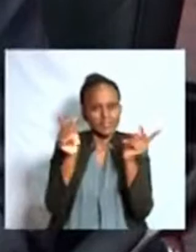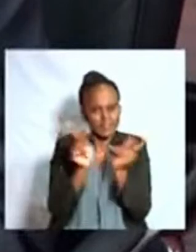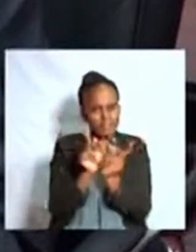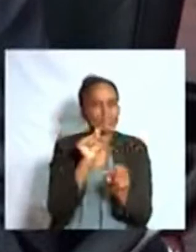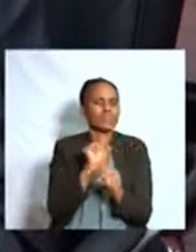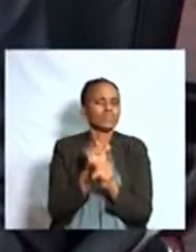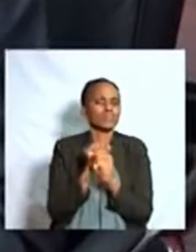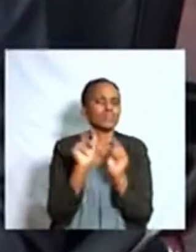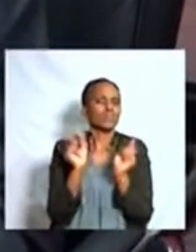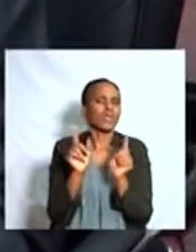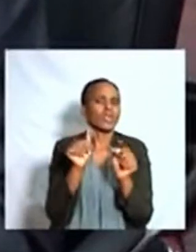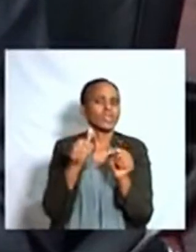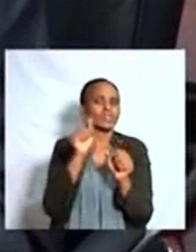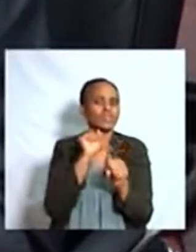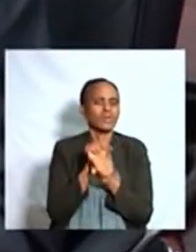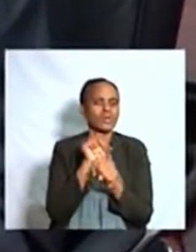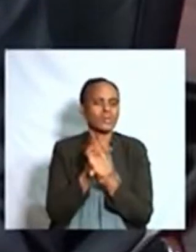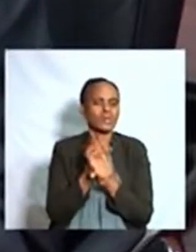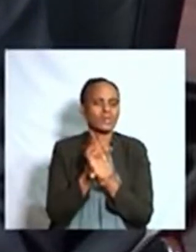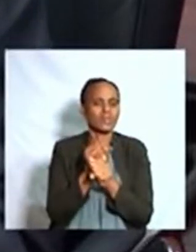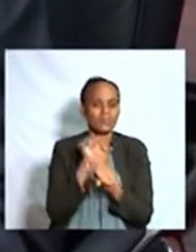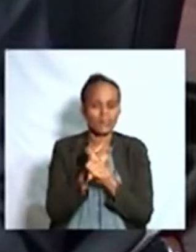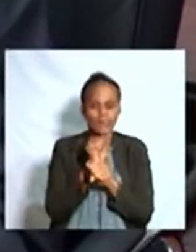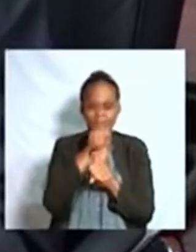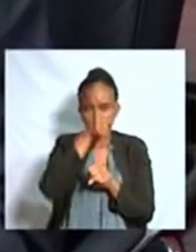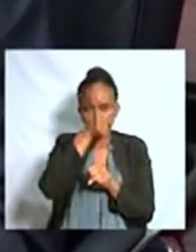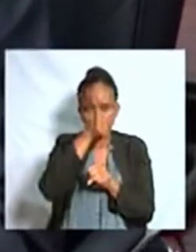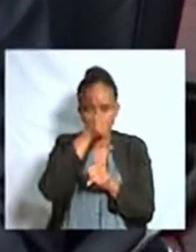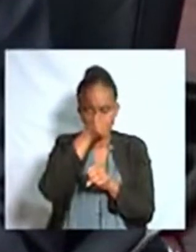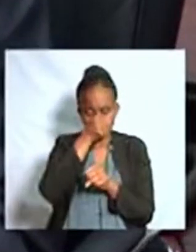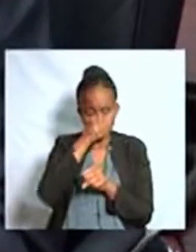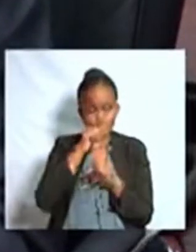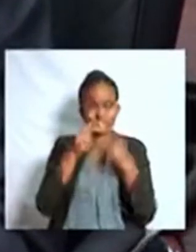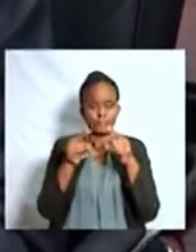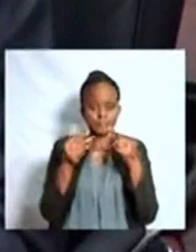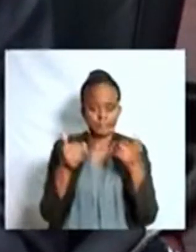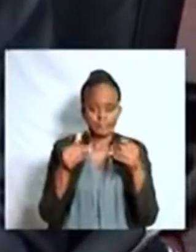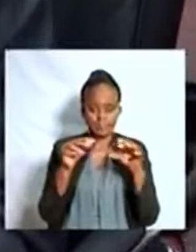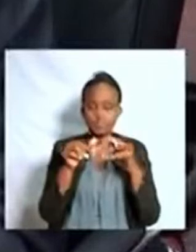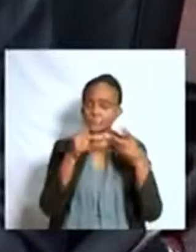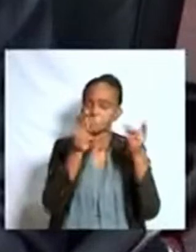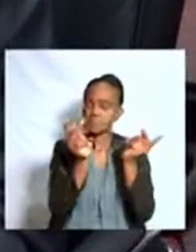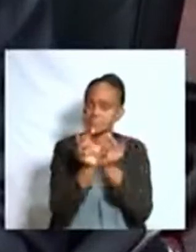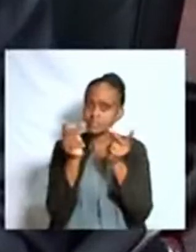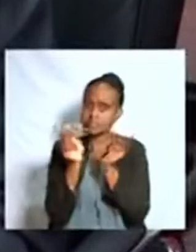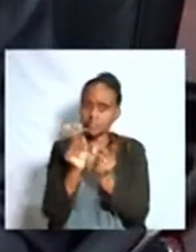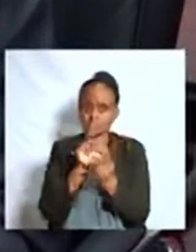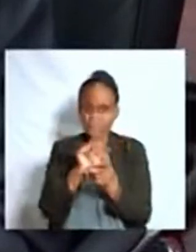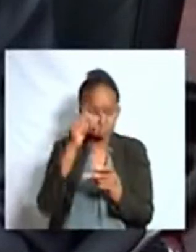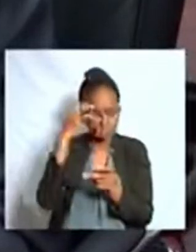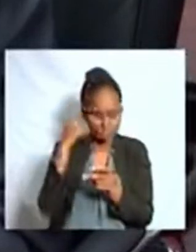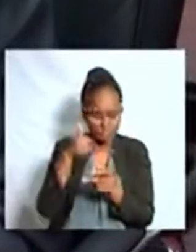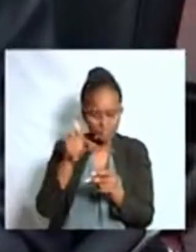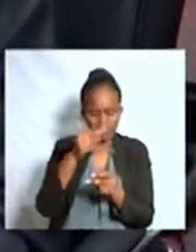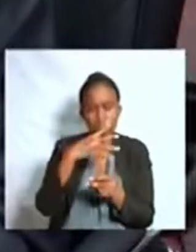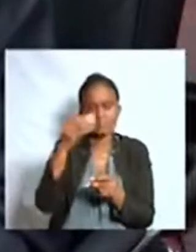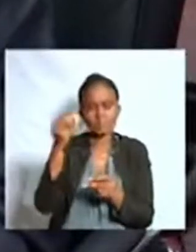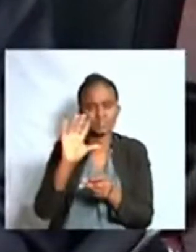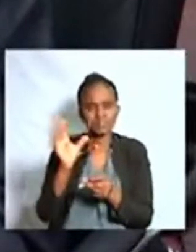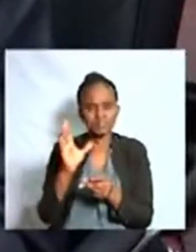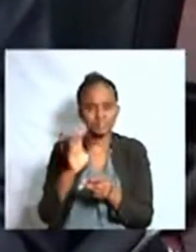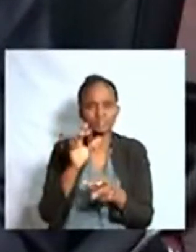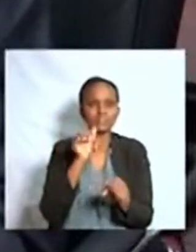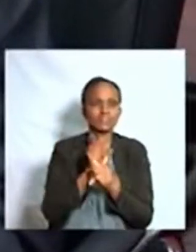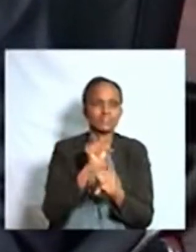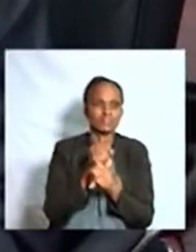duty. The works were undertaken in places where the officers could not go and do the